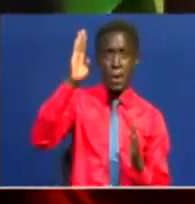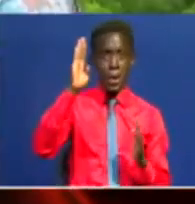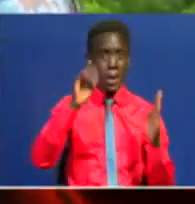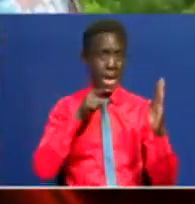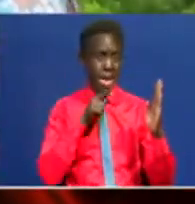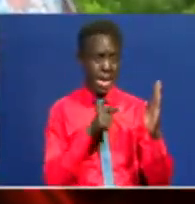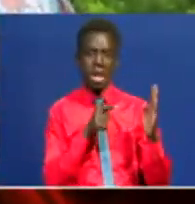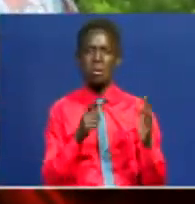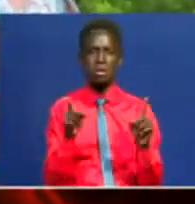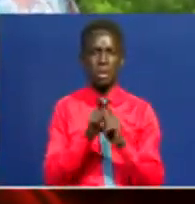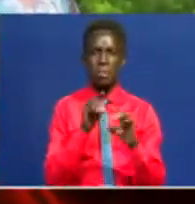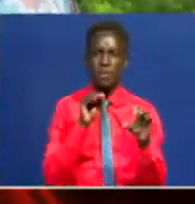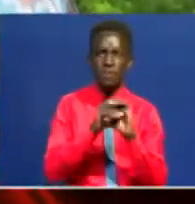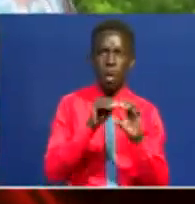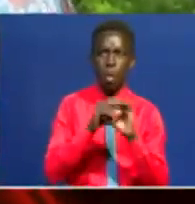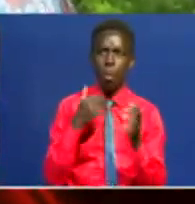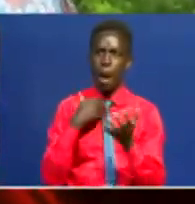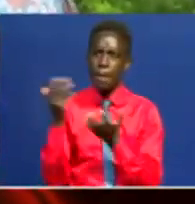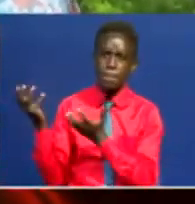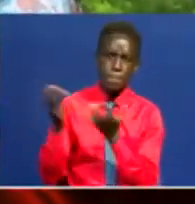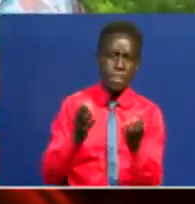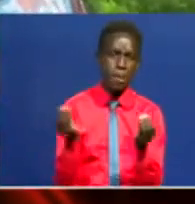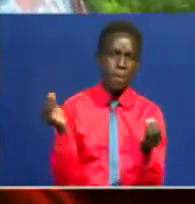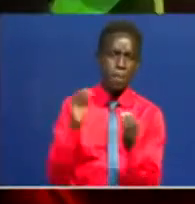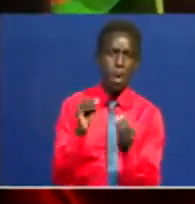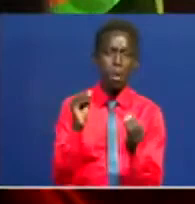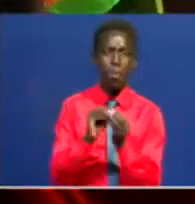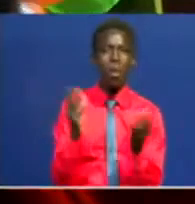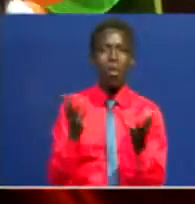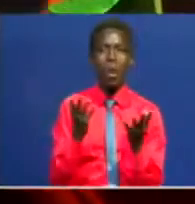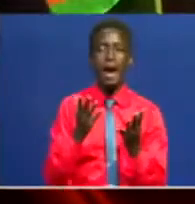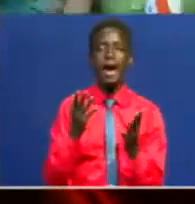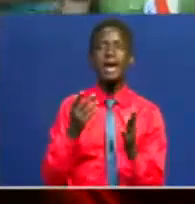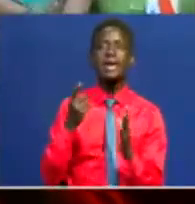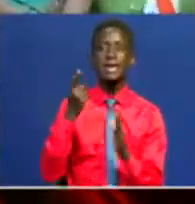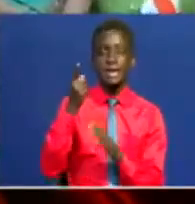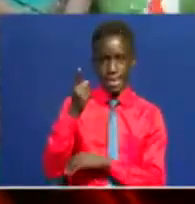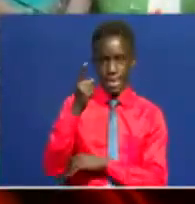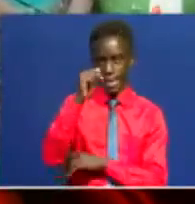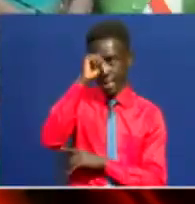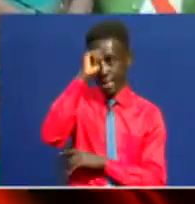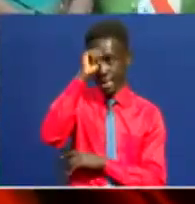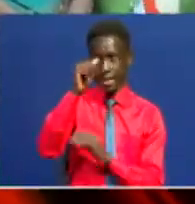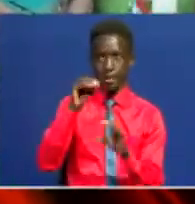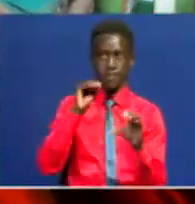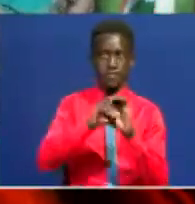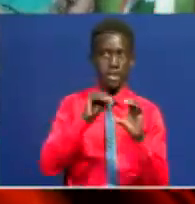at bringing in more Indian investments into Kenya in the manufacturing space, in the healthcare space.